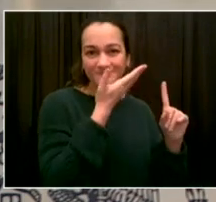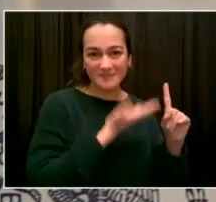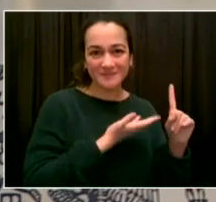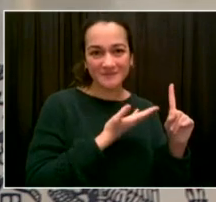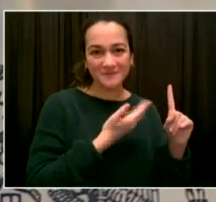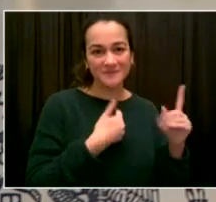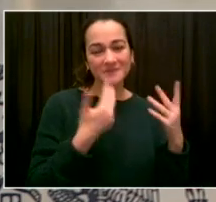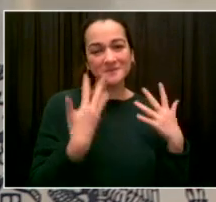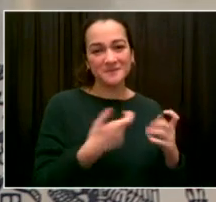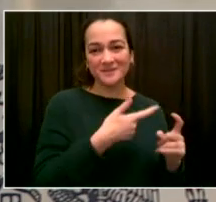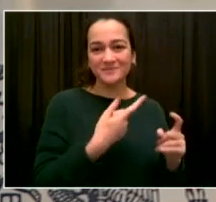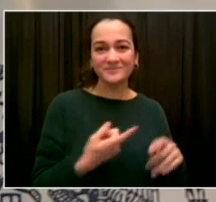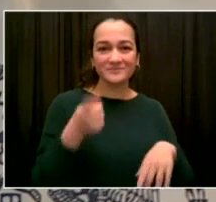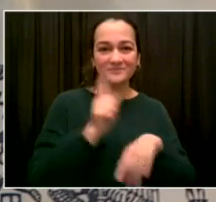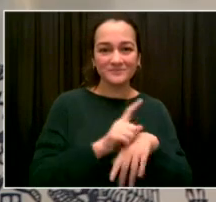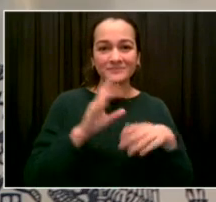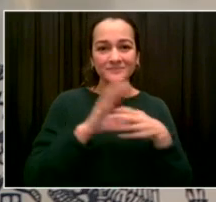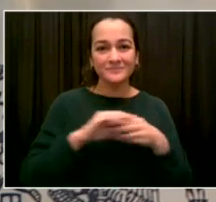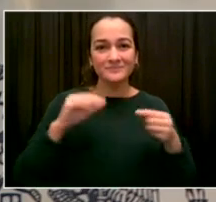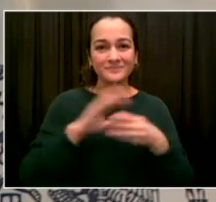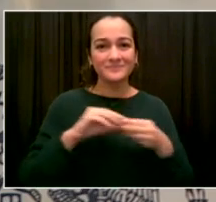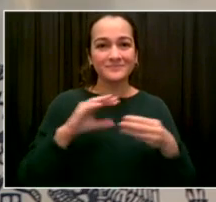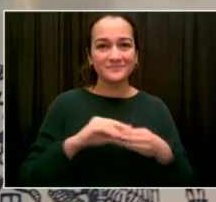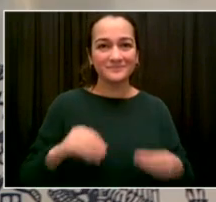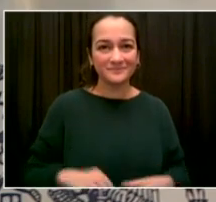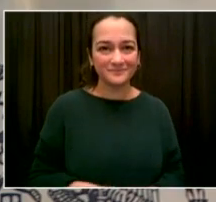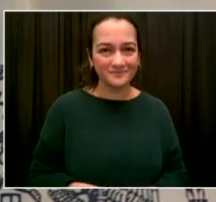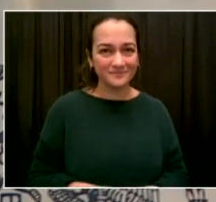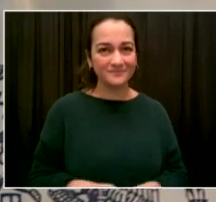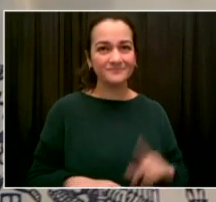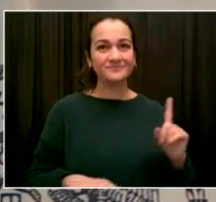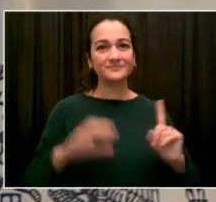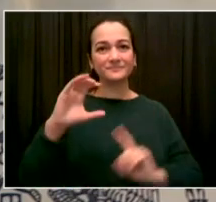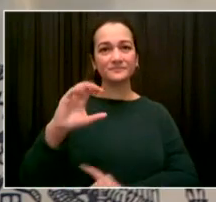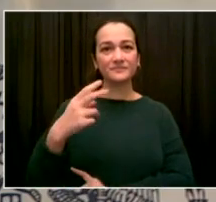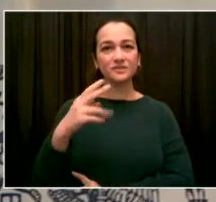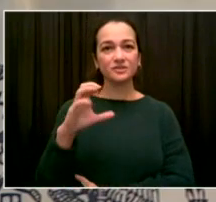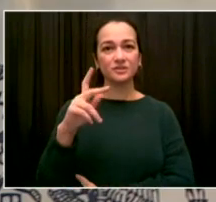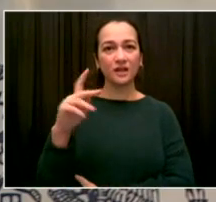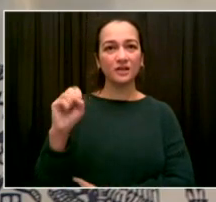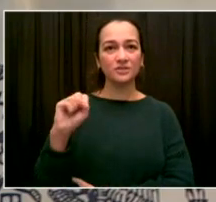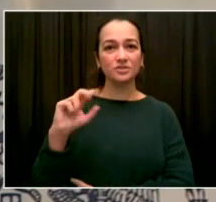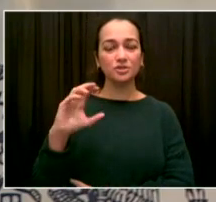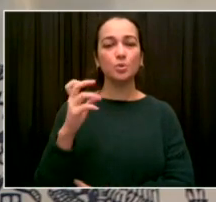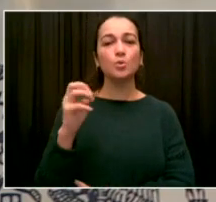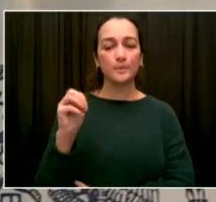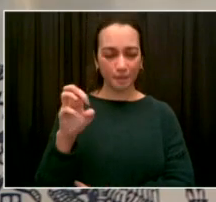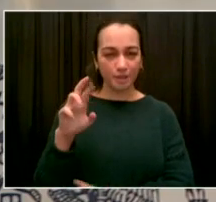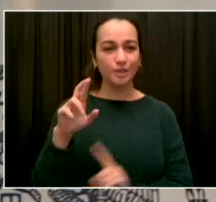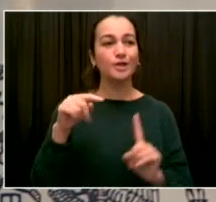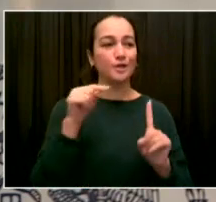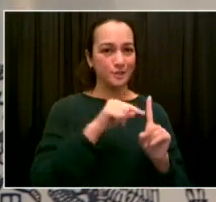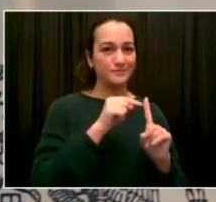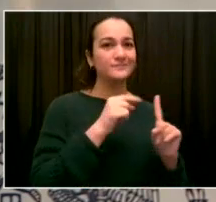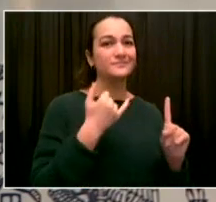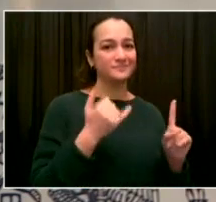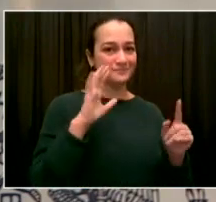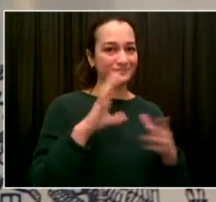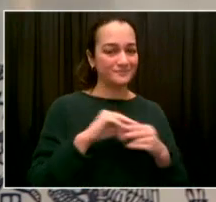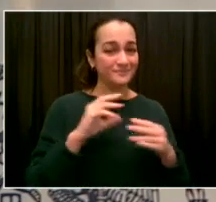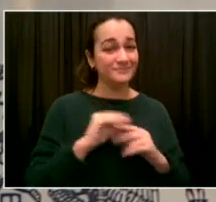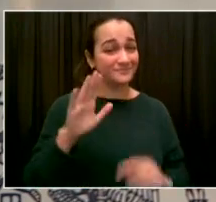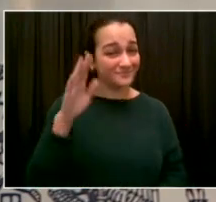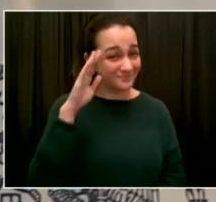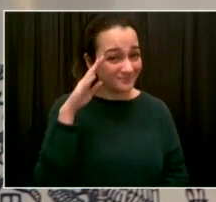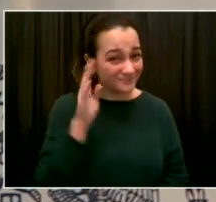the entire time I've known him, I've admired him. And I remember first seeing him at a town hall meeting